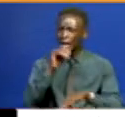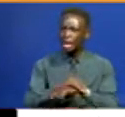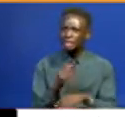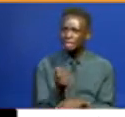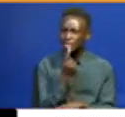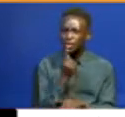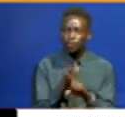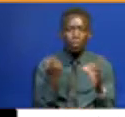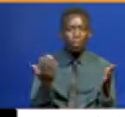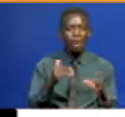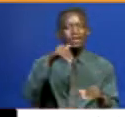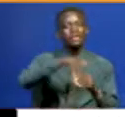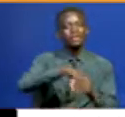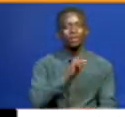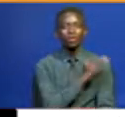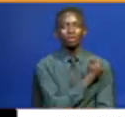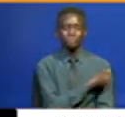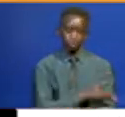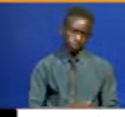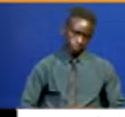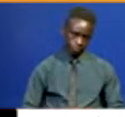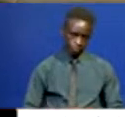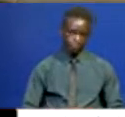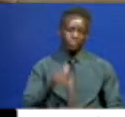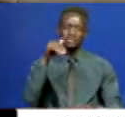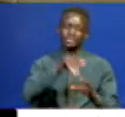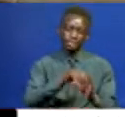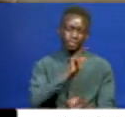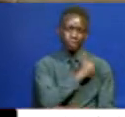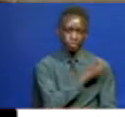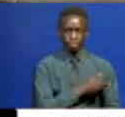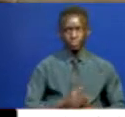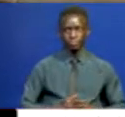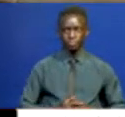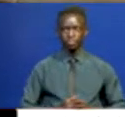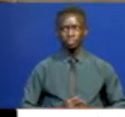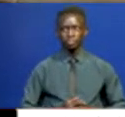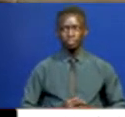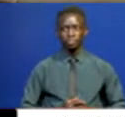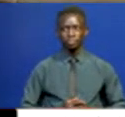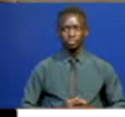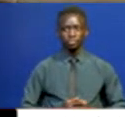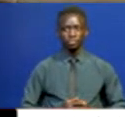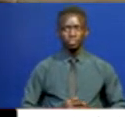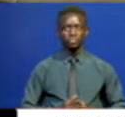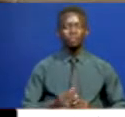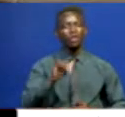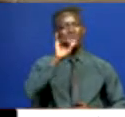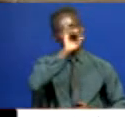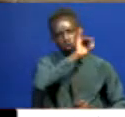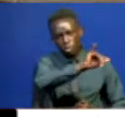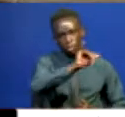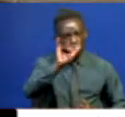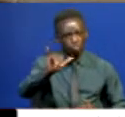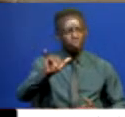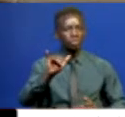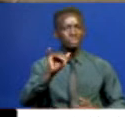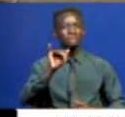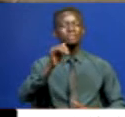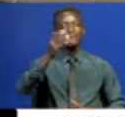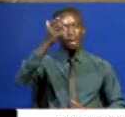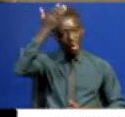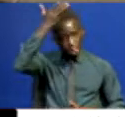hospital. In the hospital. Yeah, that's a big issue we have, sick doctors. Those nurses, yes,